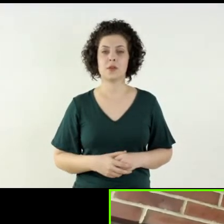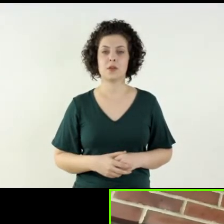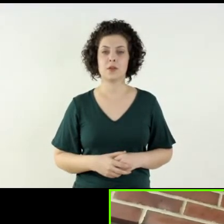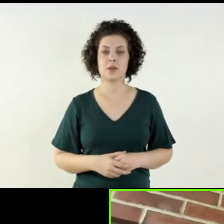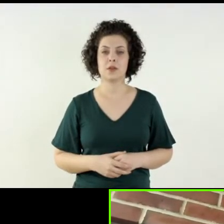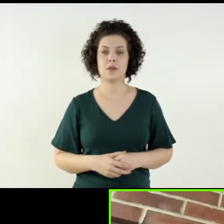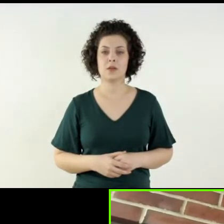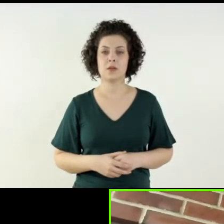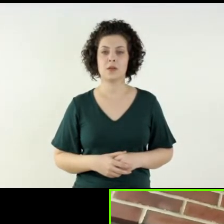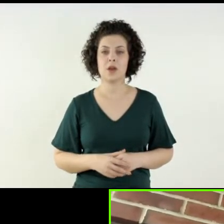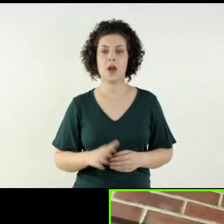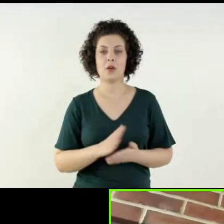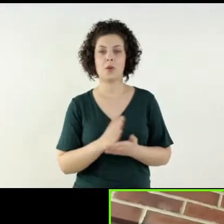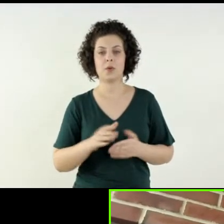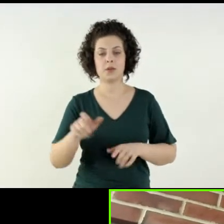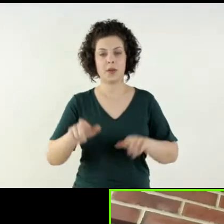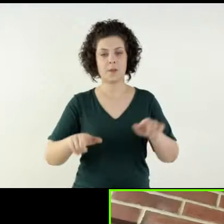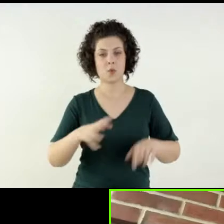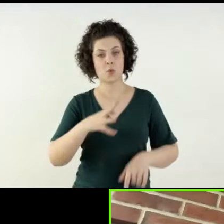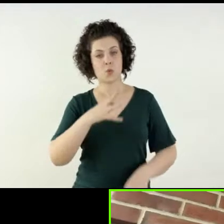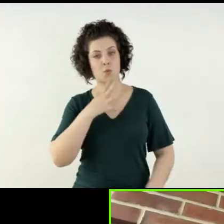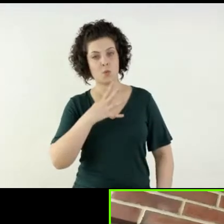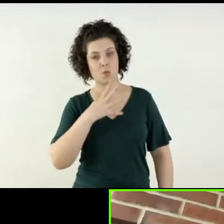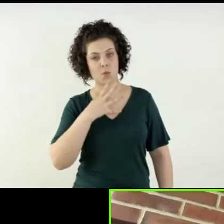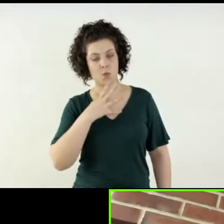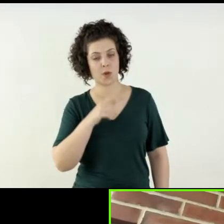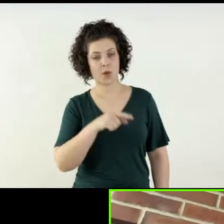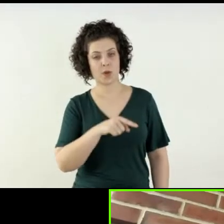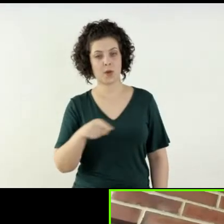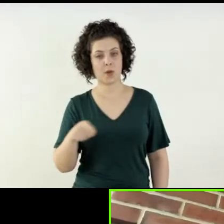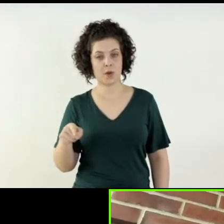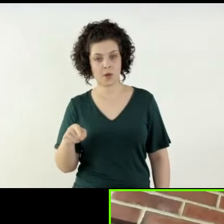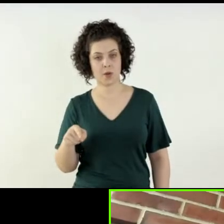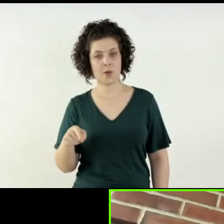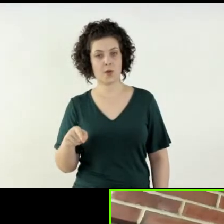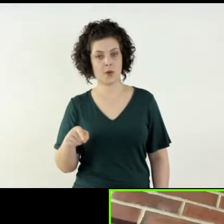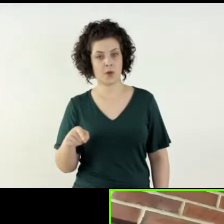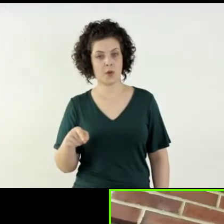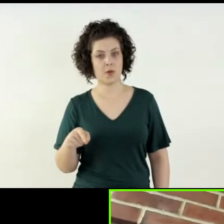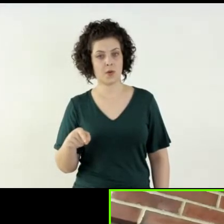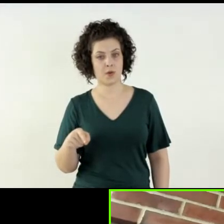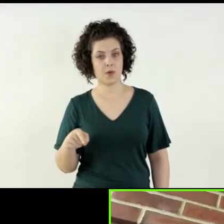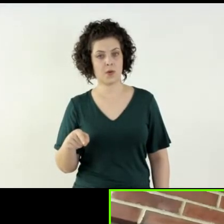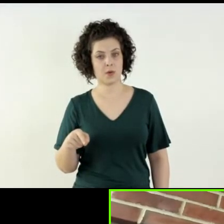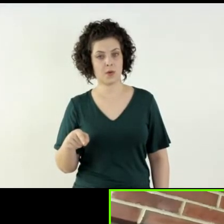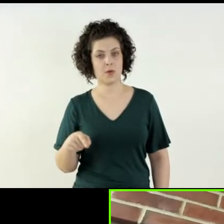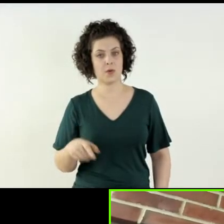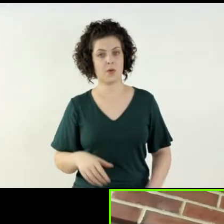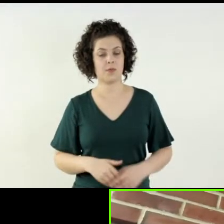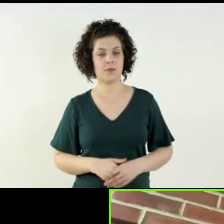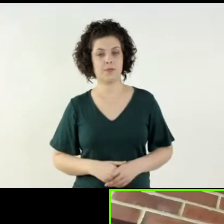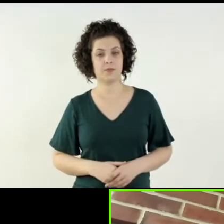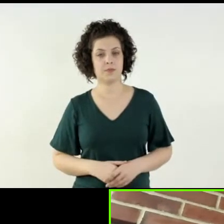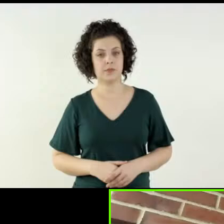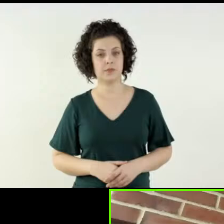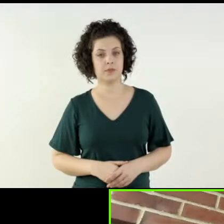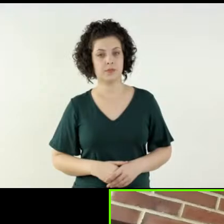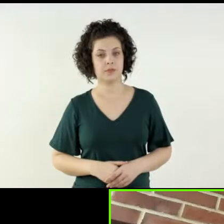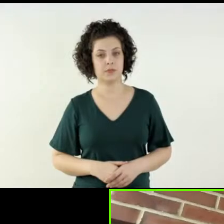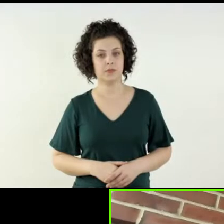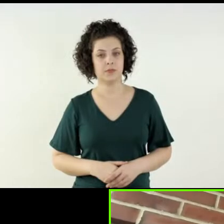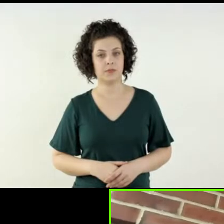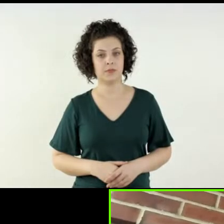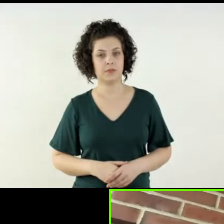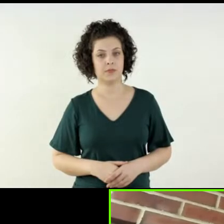she very clearly delineates the boundaries between, I don't know if she would call it this, but feminist and not feminist, saying things